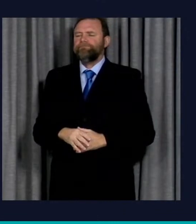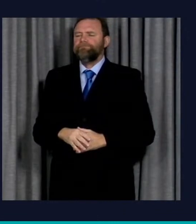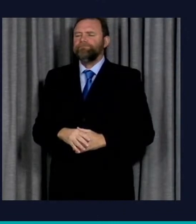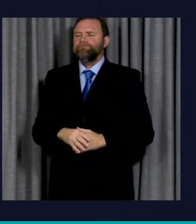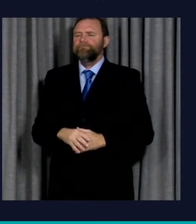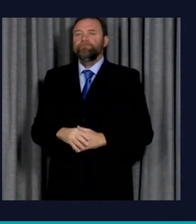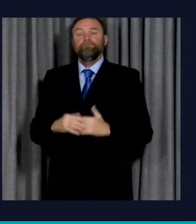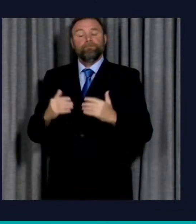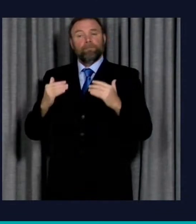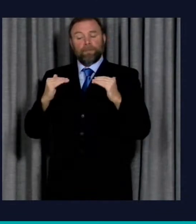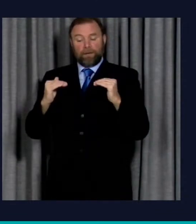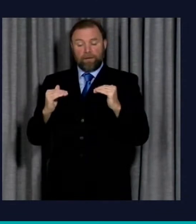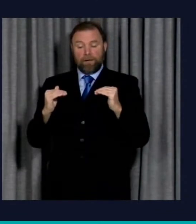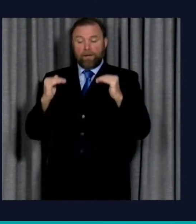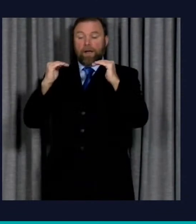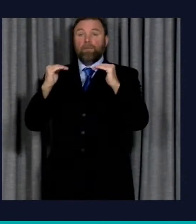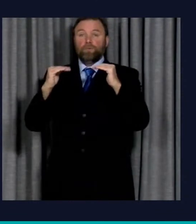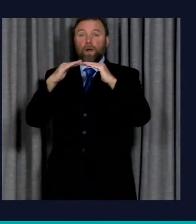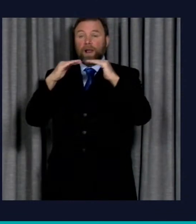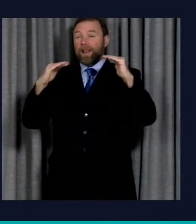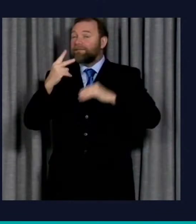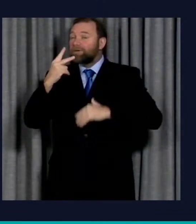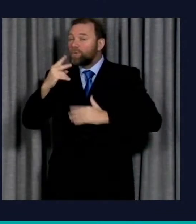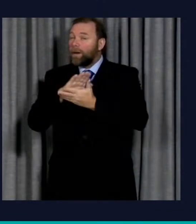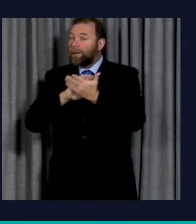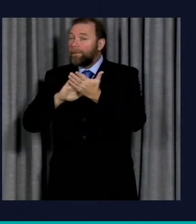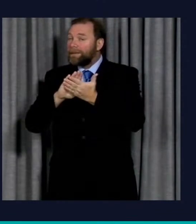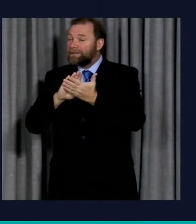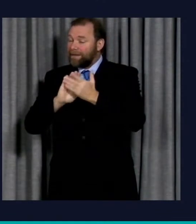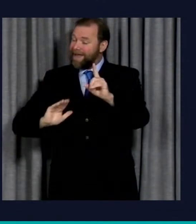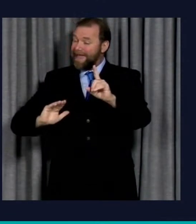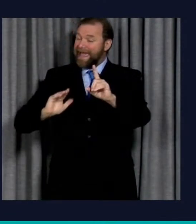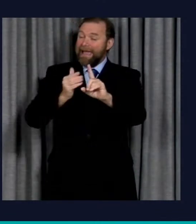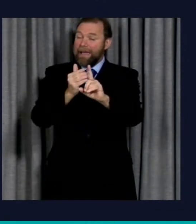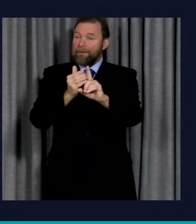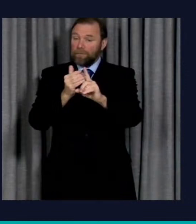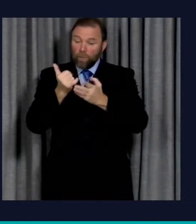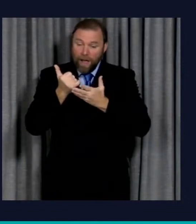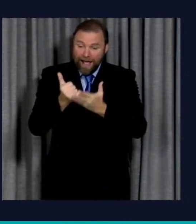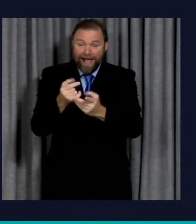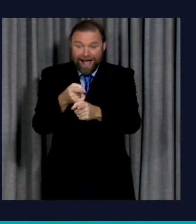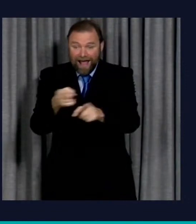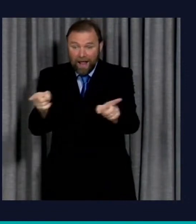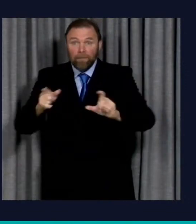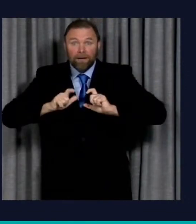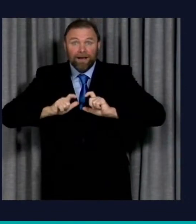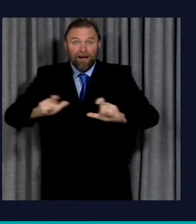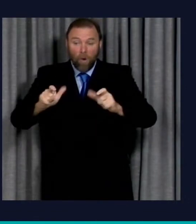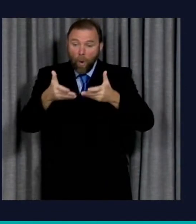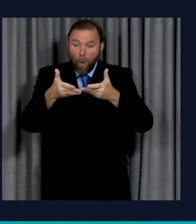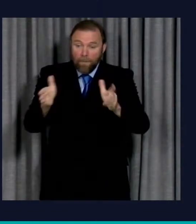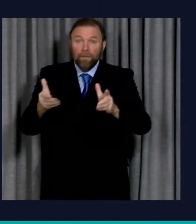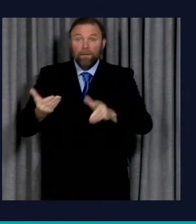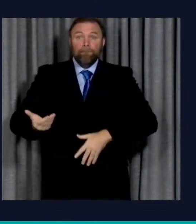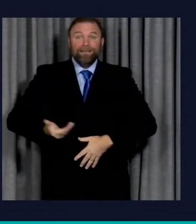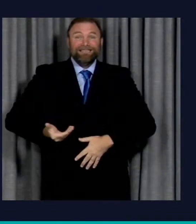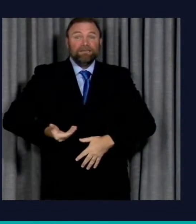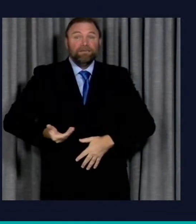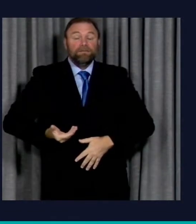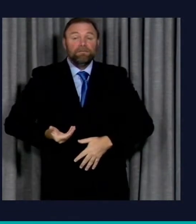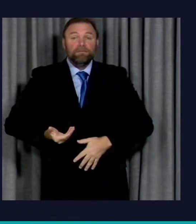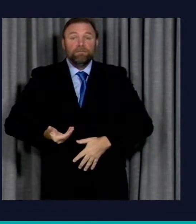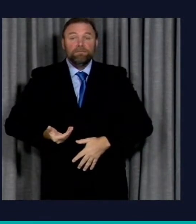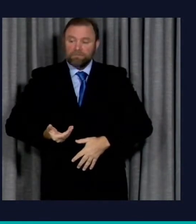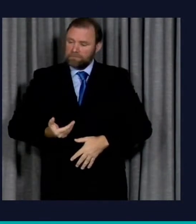Moving to Alert Level 2 is designed to help businesses continue to trade while also strengthening measures to protect people's